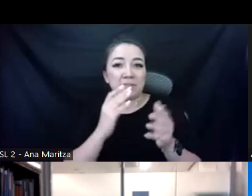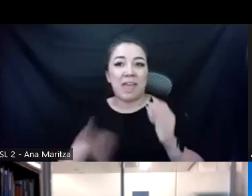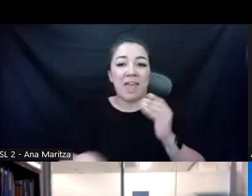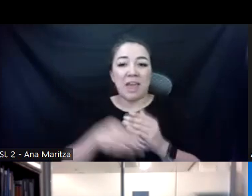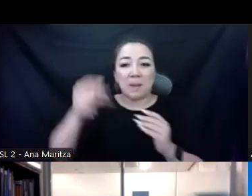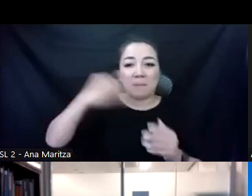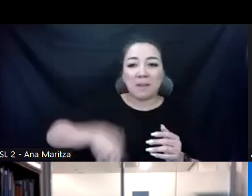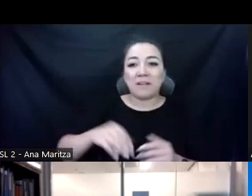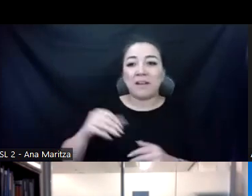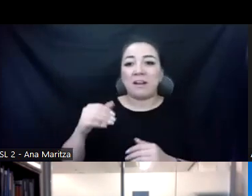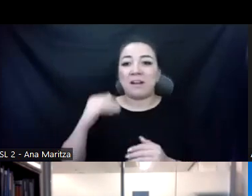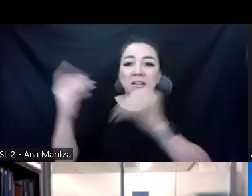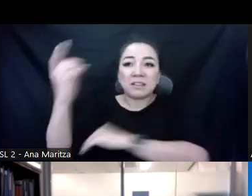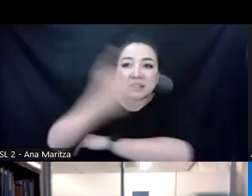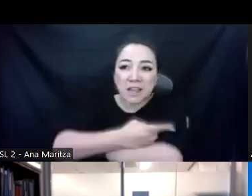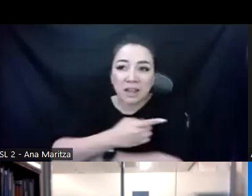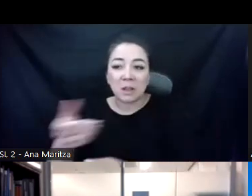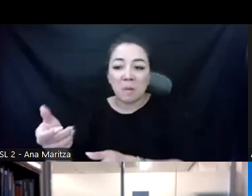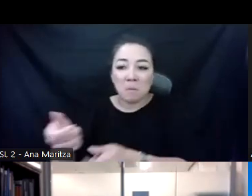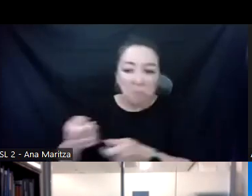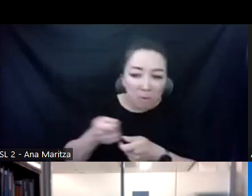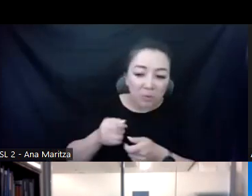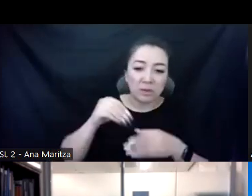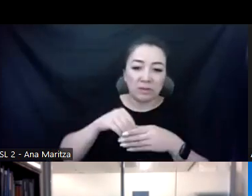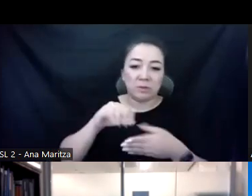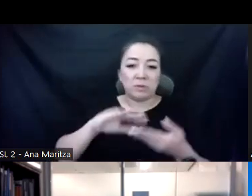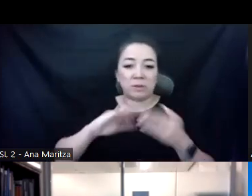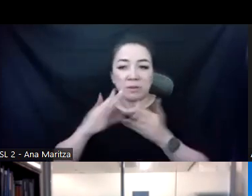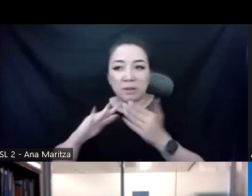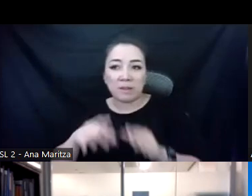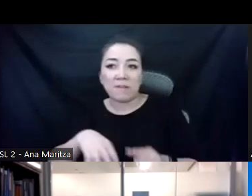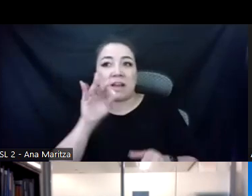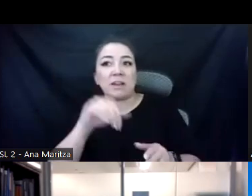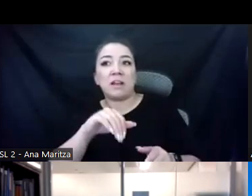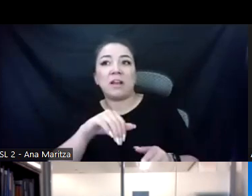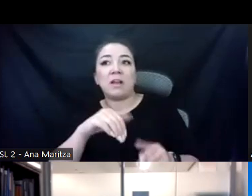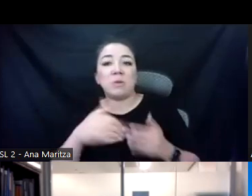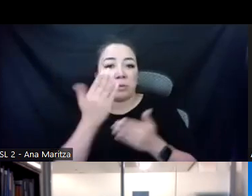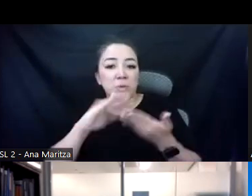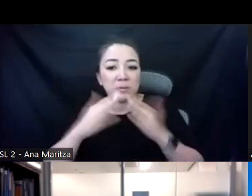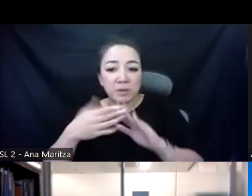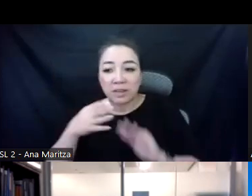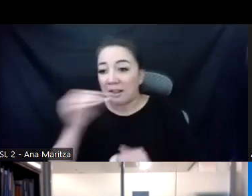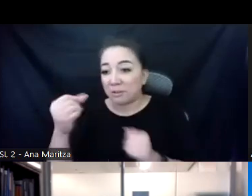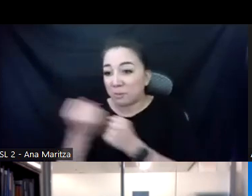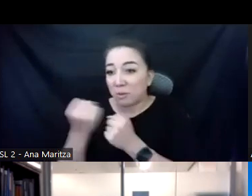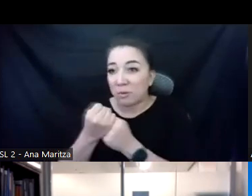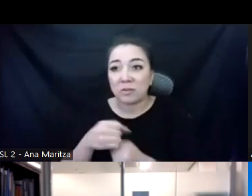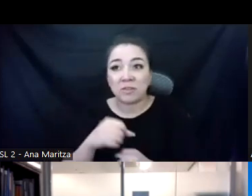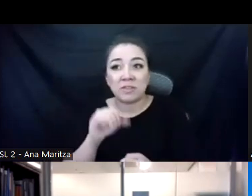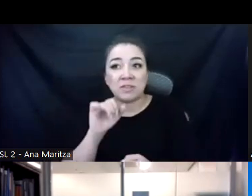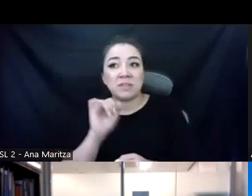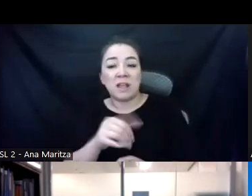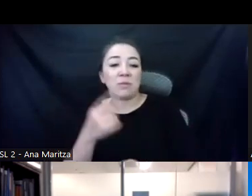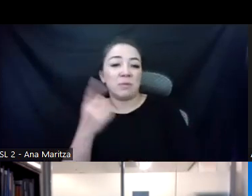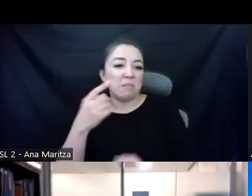adult day, which is pulling you into community and helping you maybe find a new community and support. So that's the one I'm going to go